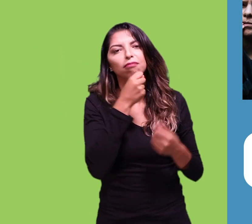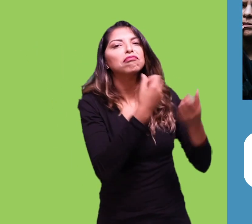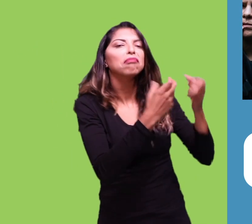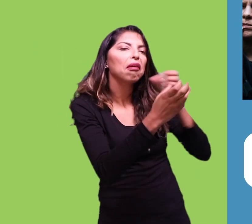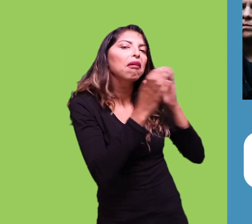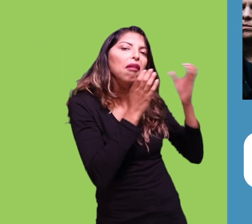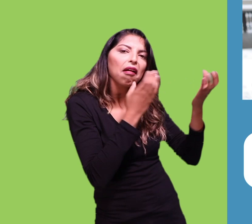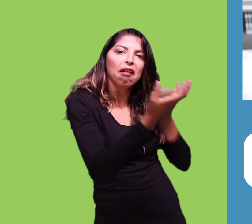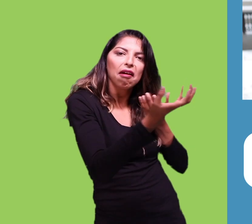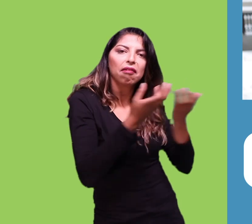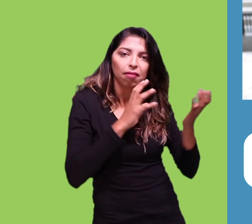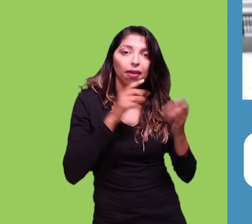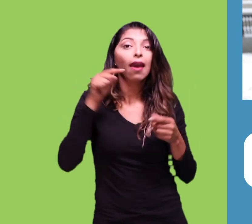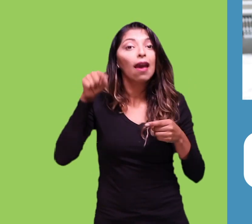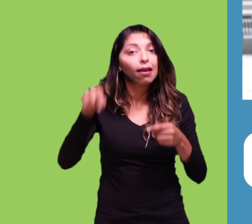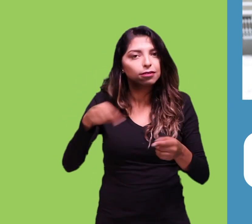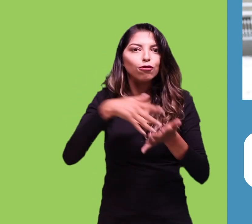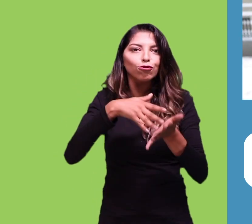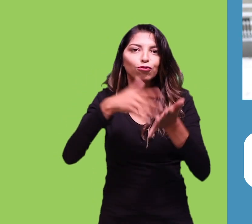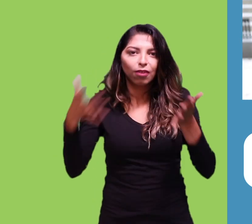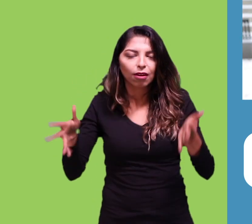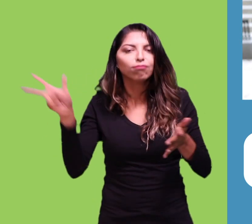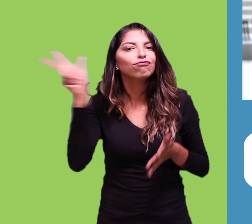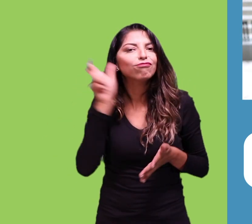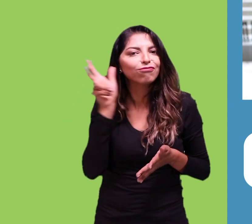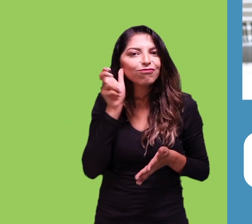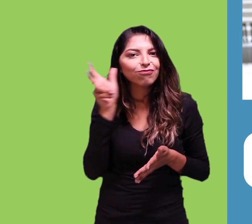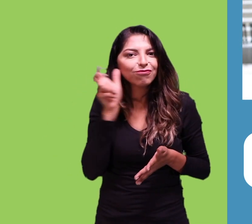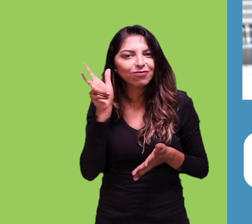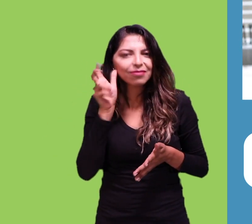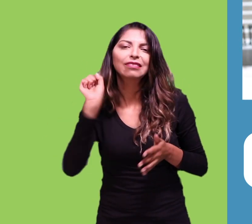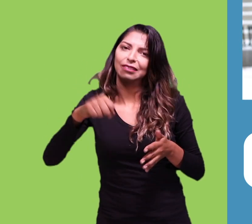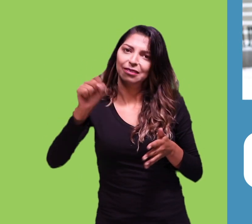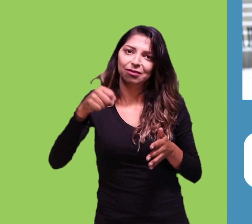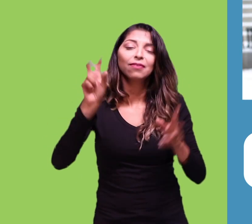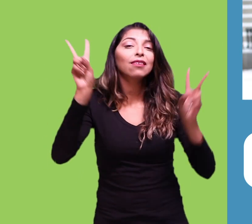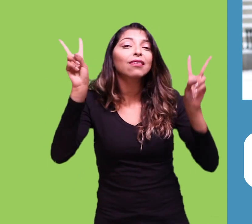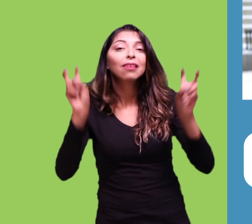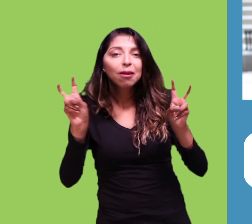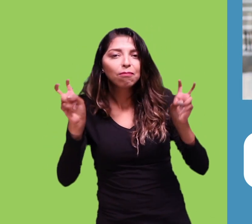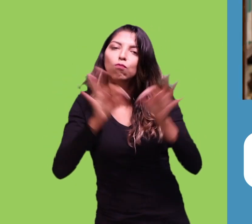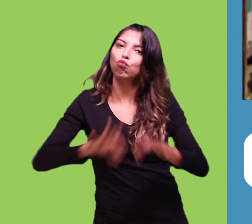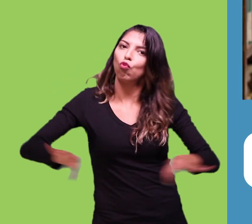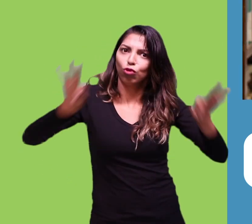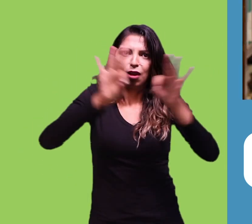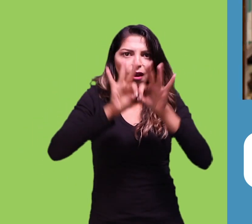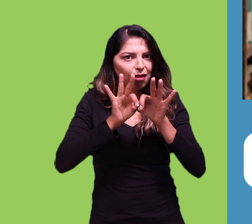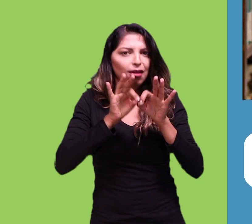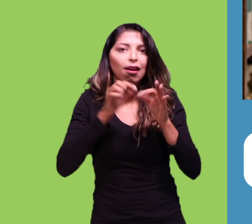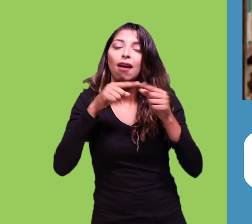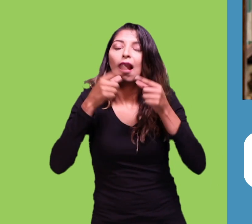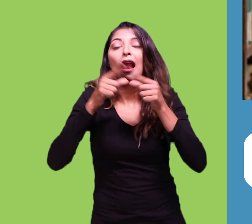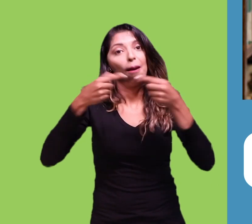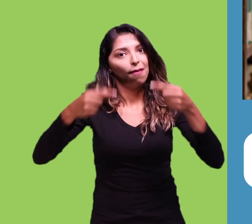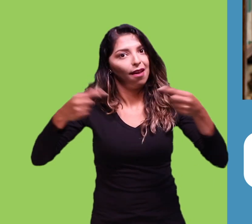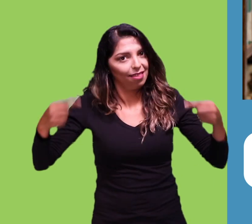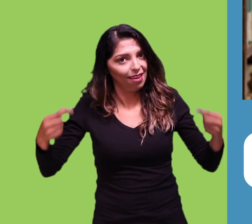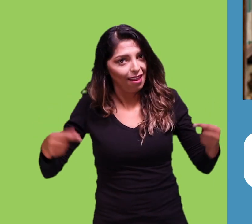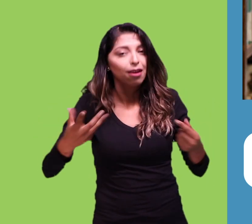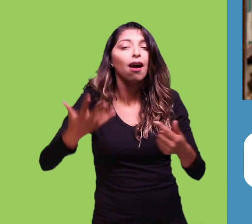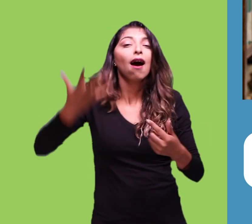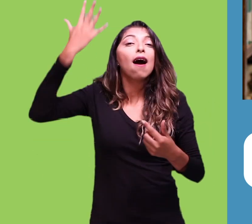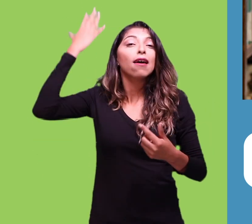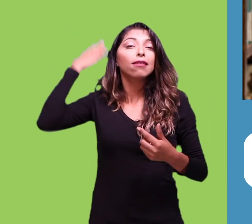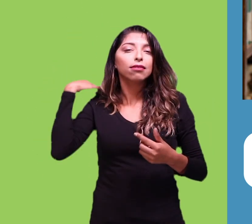native speakers. This thread also provides learners with the opportunity to talk about relevant topics using the grammar and vocabulary they have